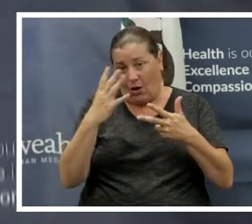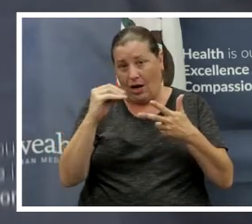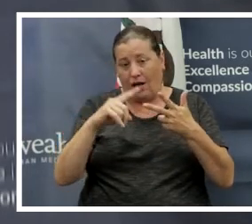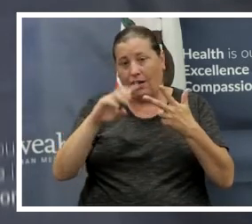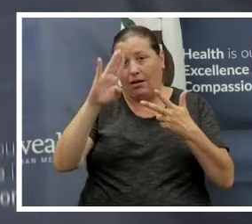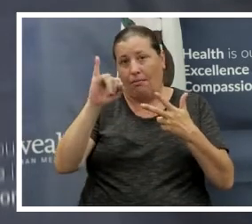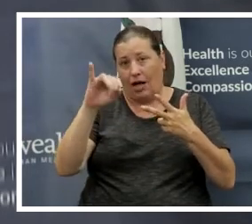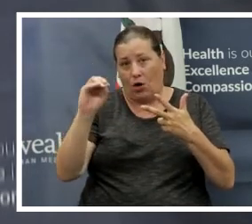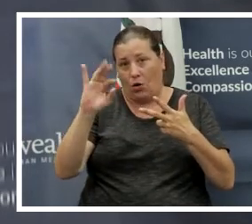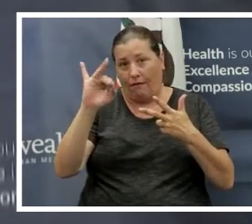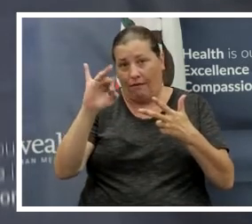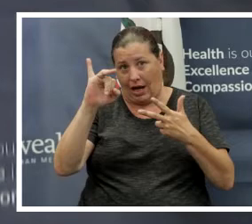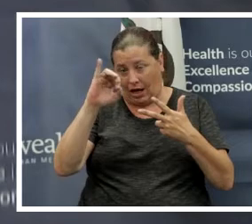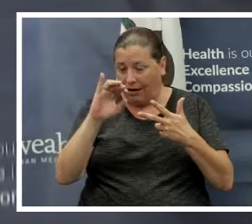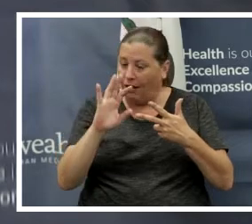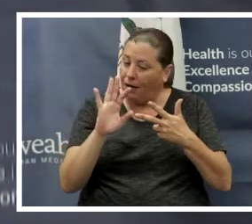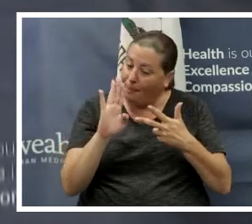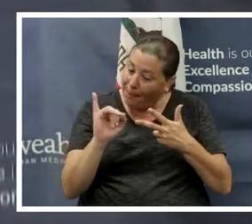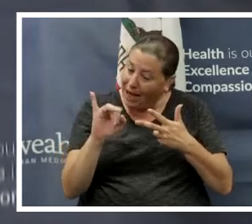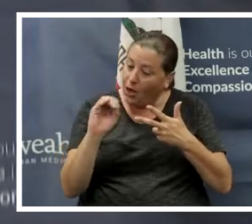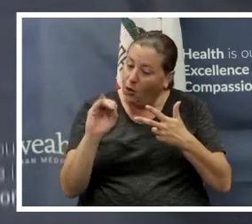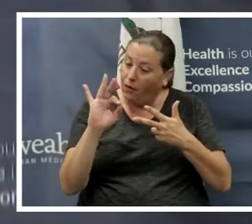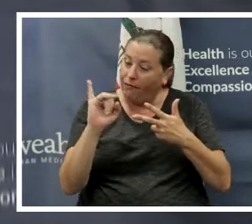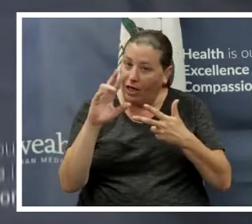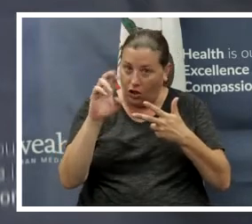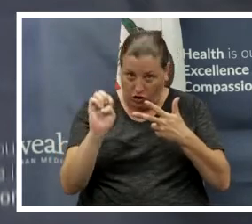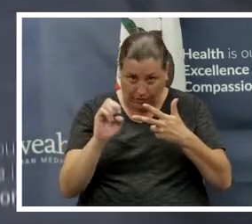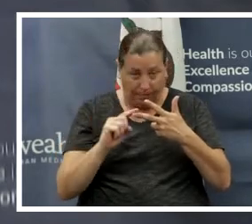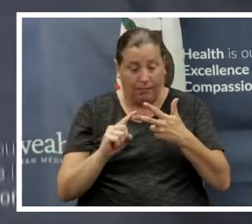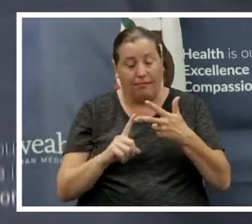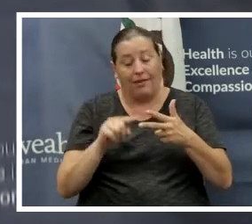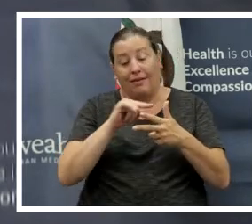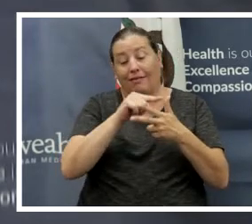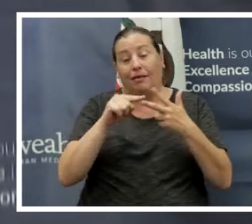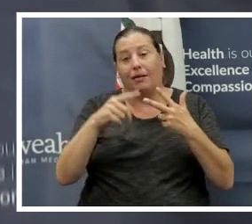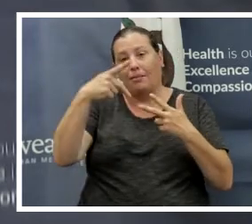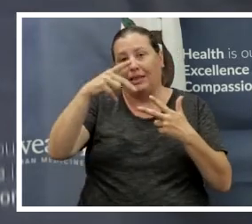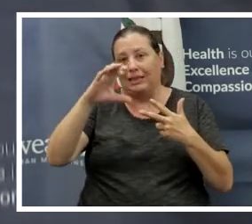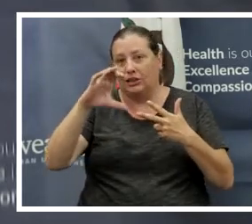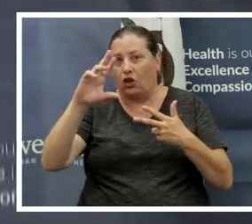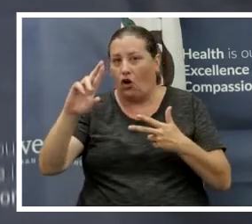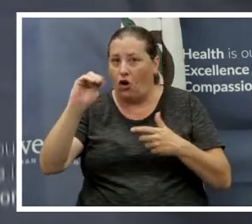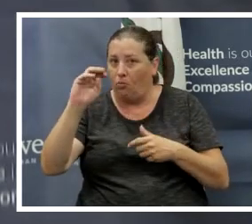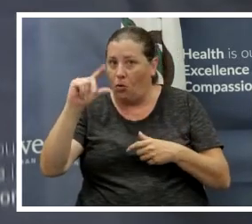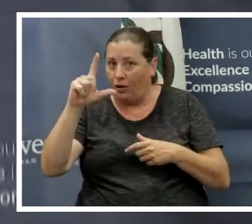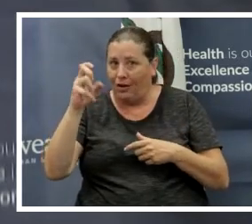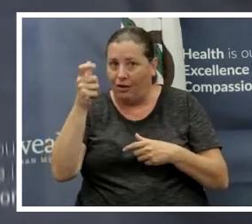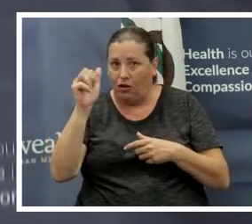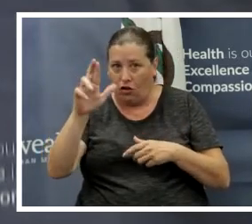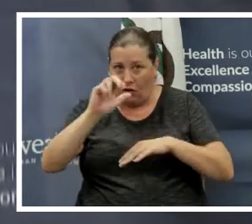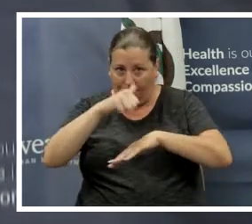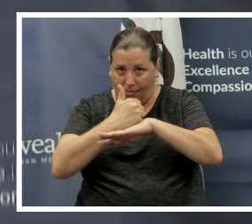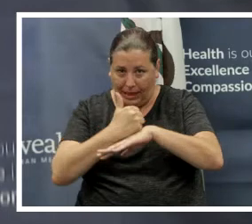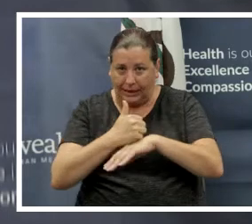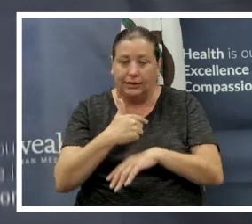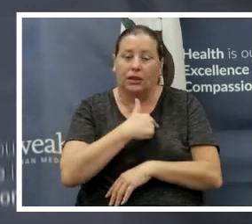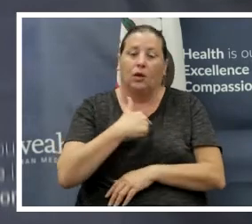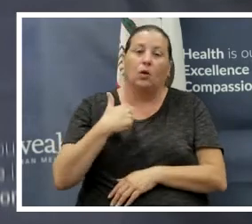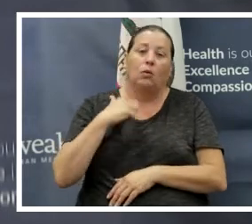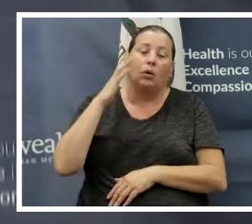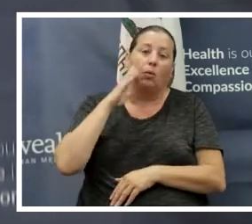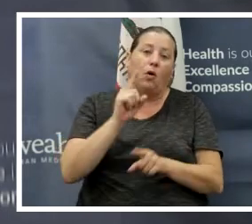BioFire. So those are all PCR molecular based. We will soon add a very high